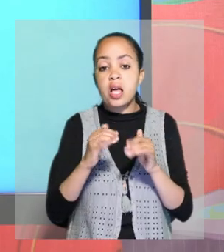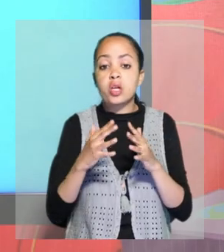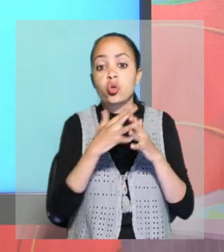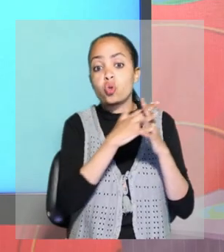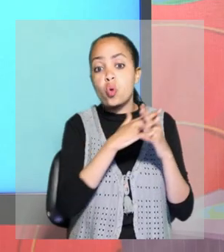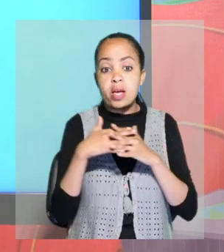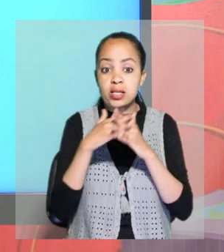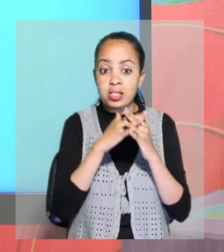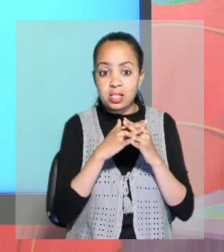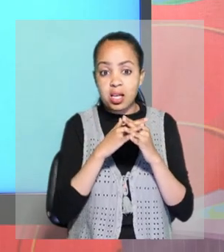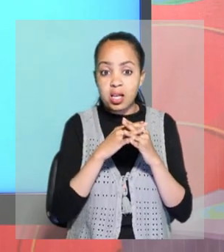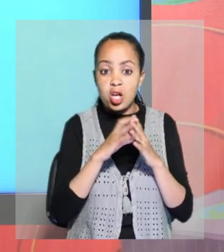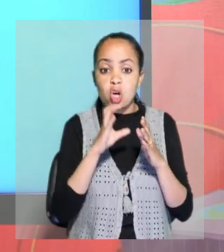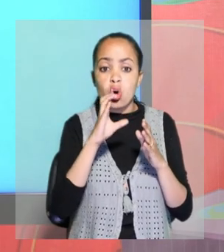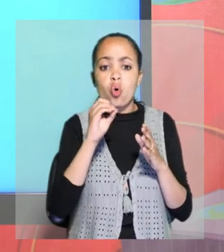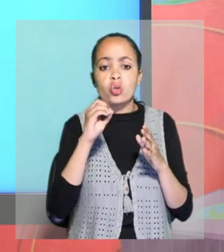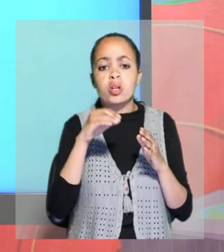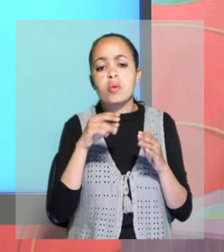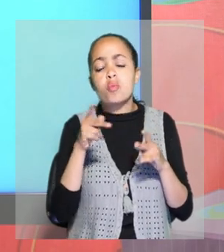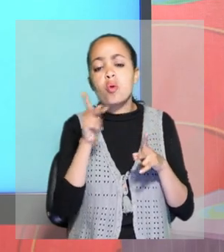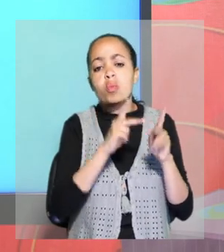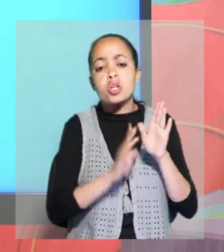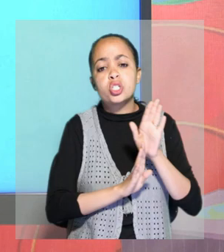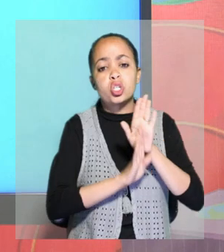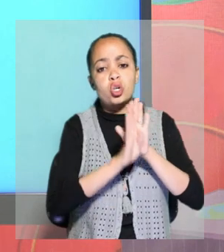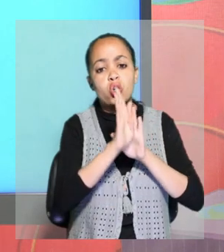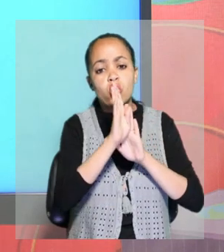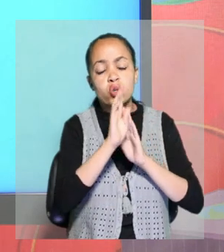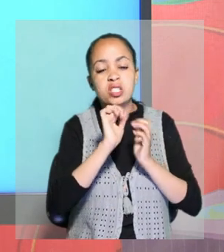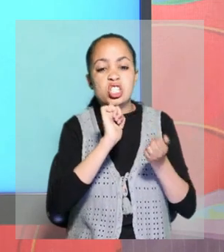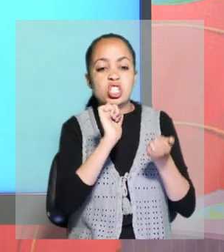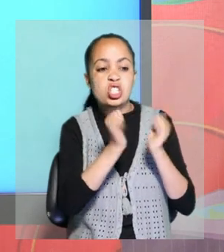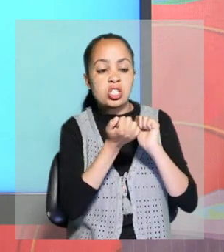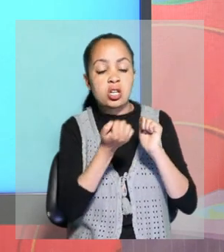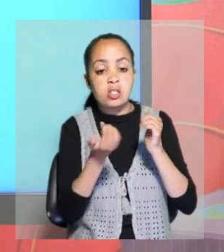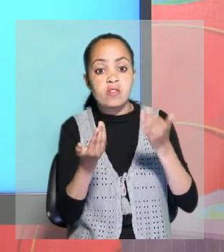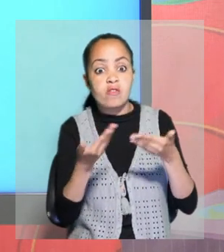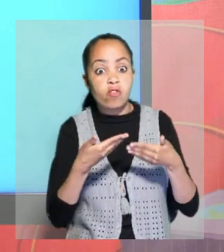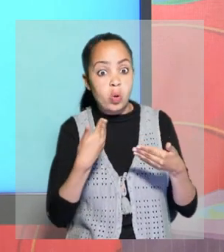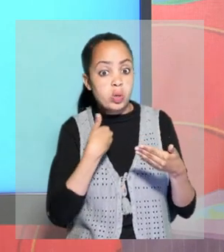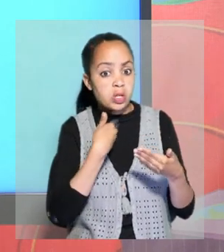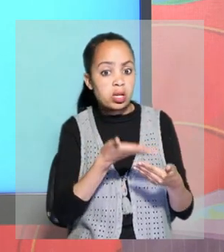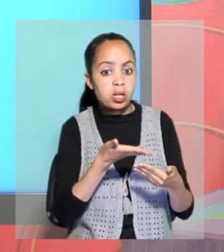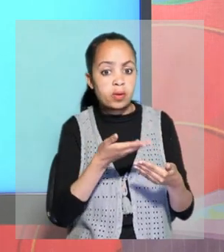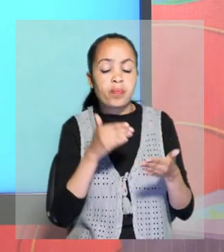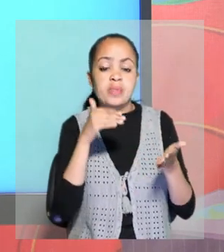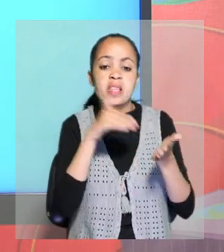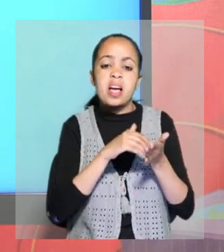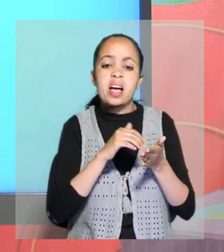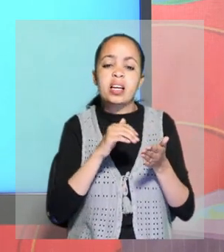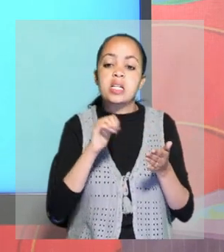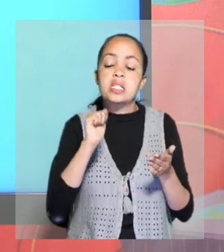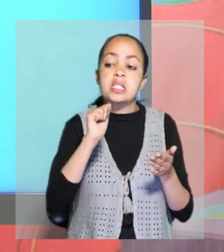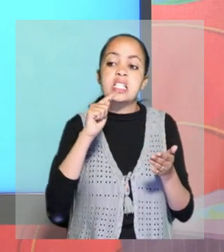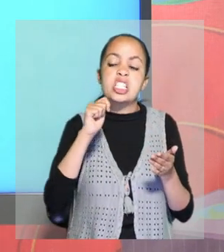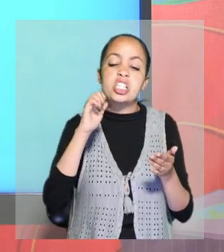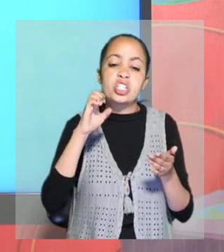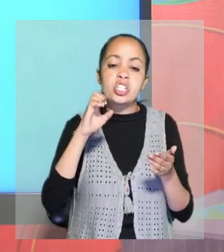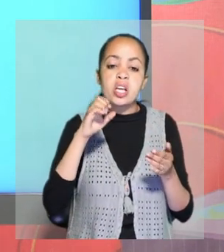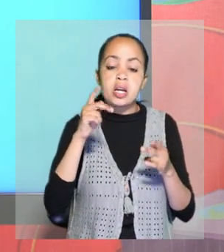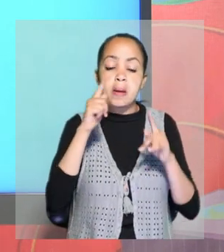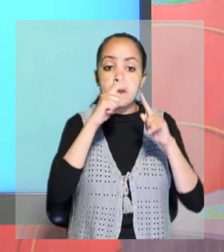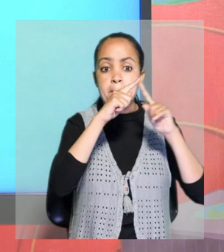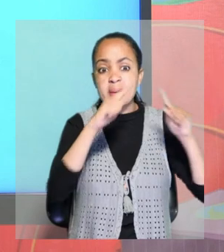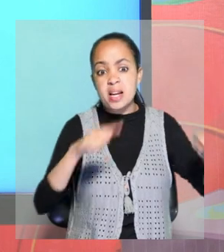USA. Even a population can be growing here, certain change can be found here. And again, the L is